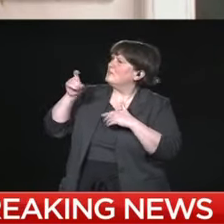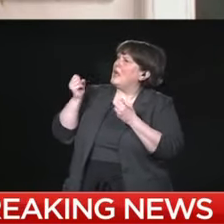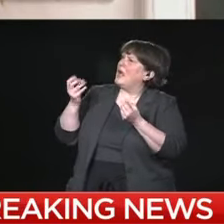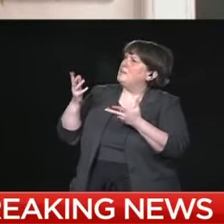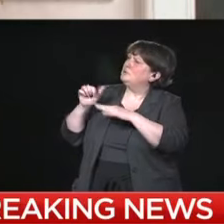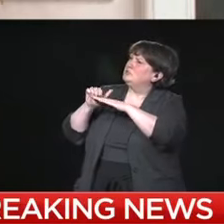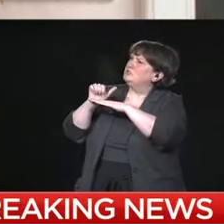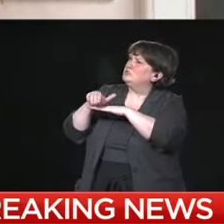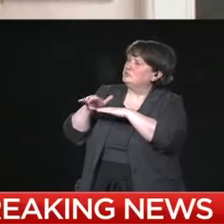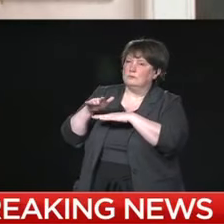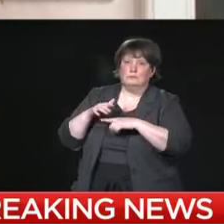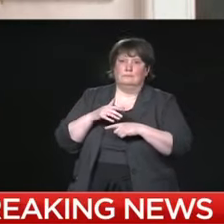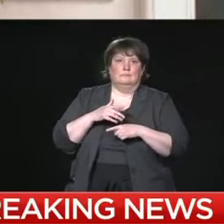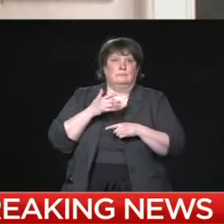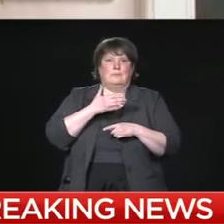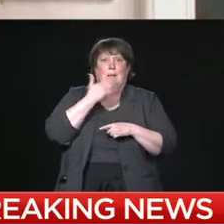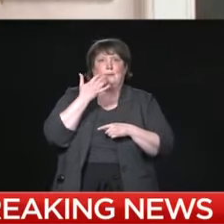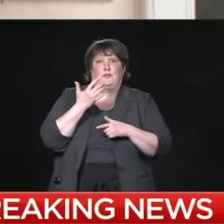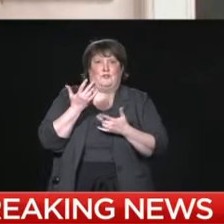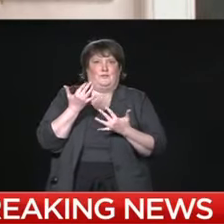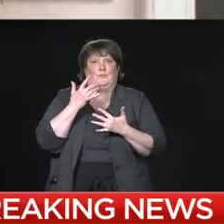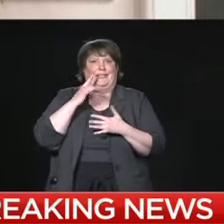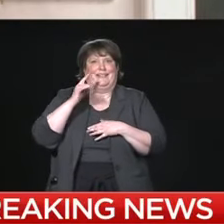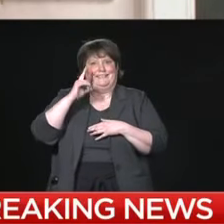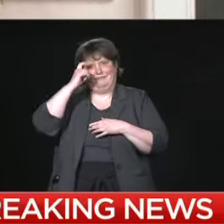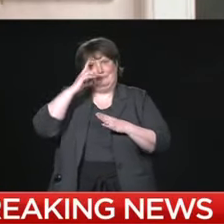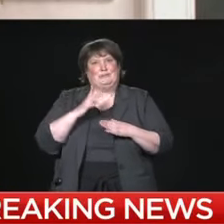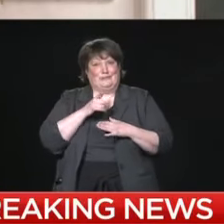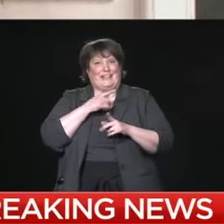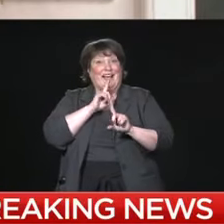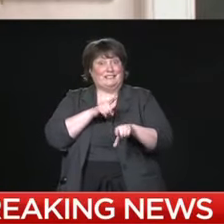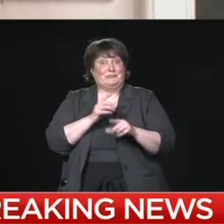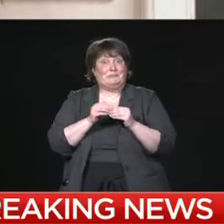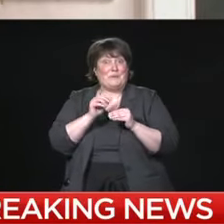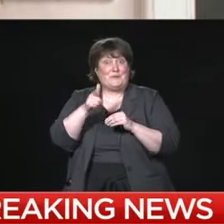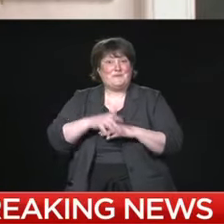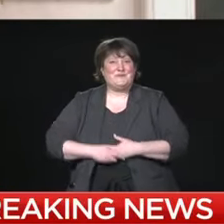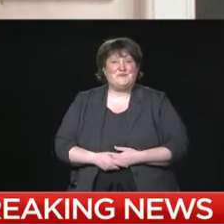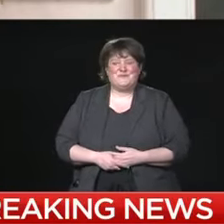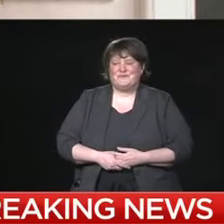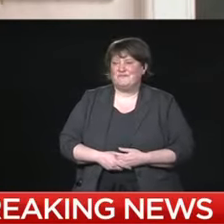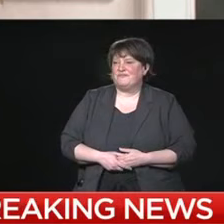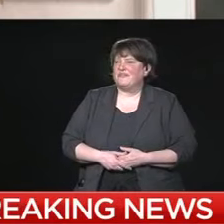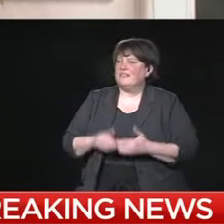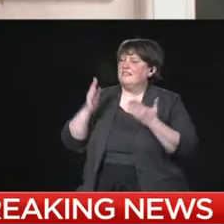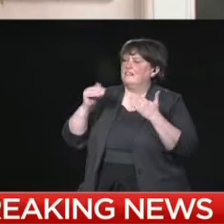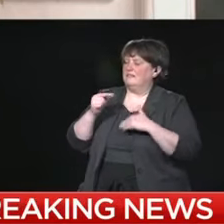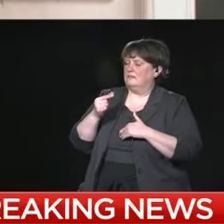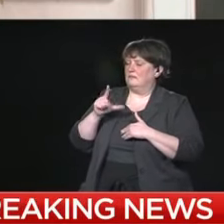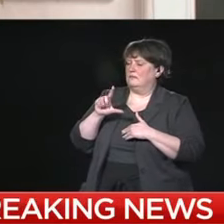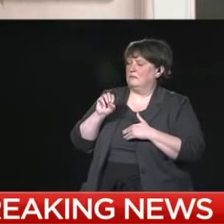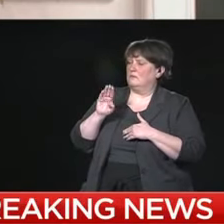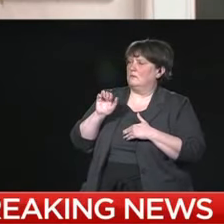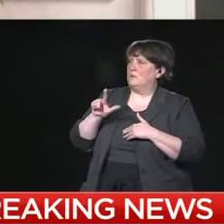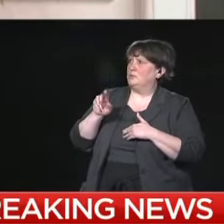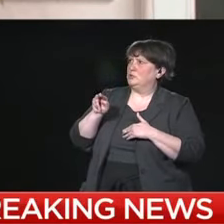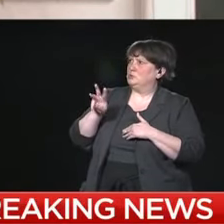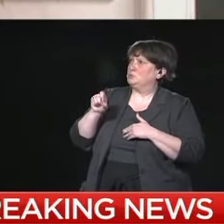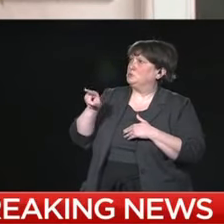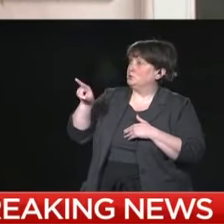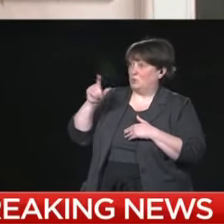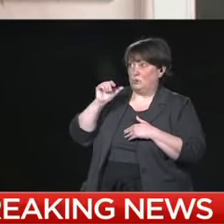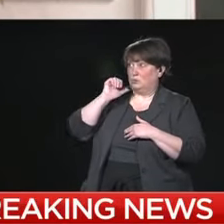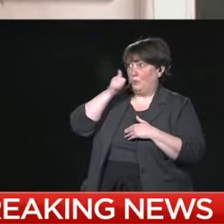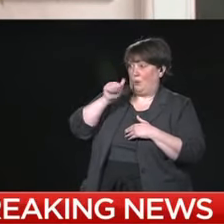That's a question for the ministers who will be addressing this a little later today. Brian Mullen, Global News. Prime Minister, with rent